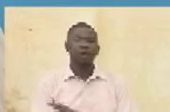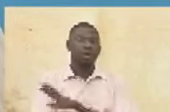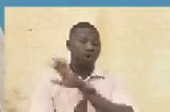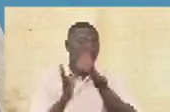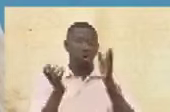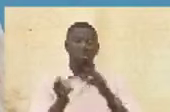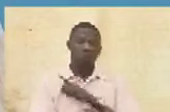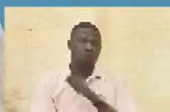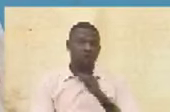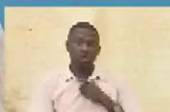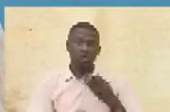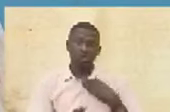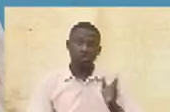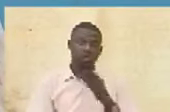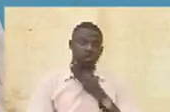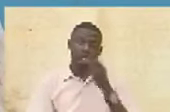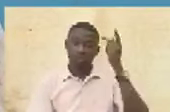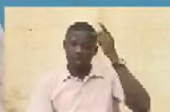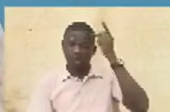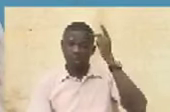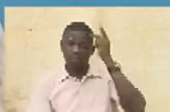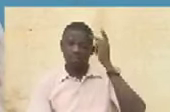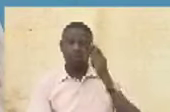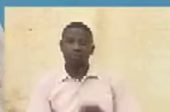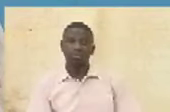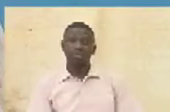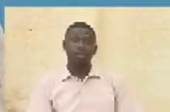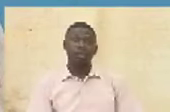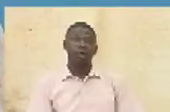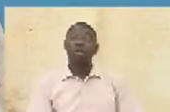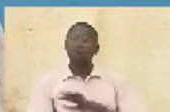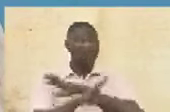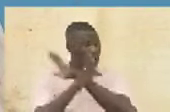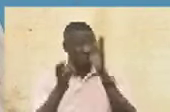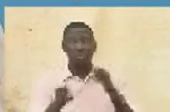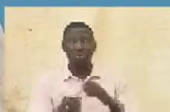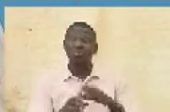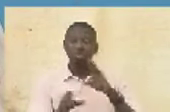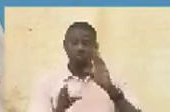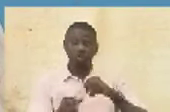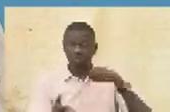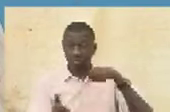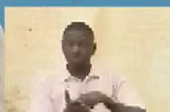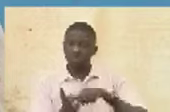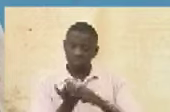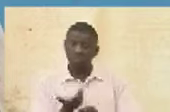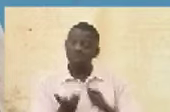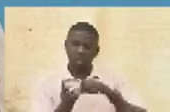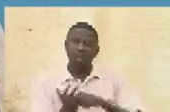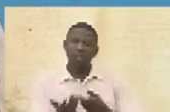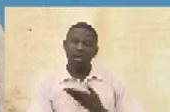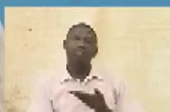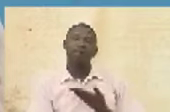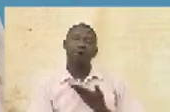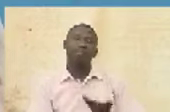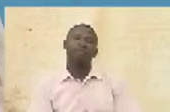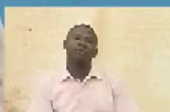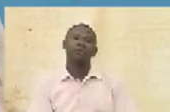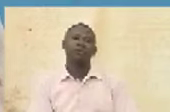All of us who went to Kanilai, none of us was there who didn't take part in the breaking of the